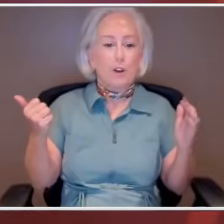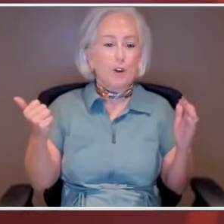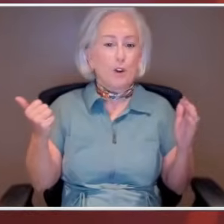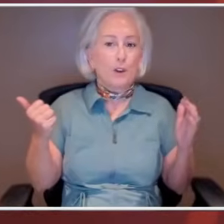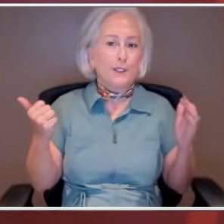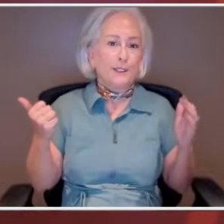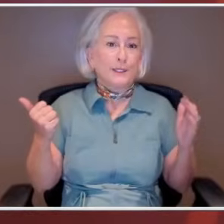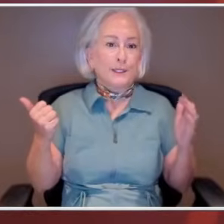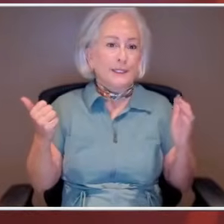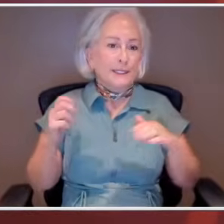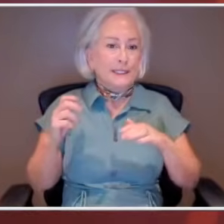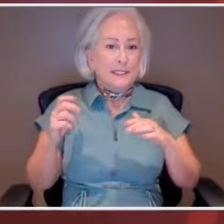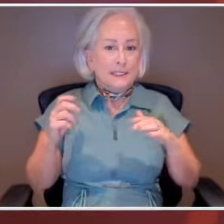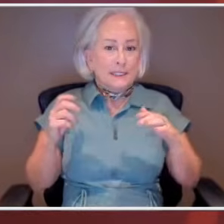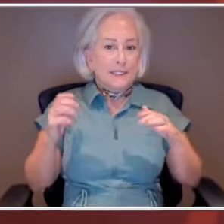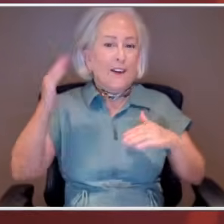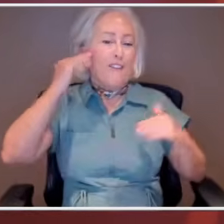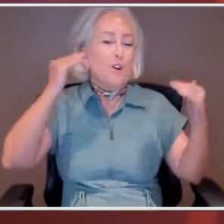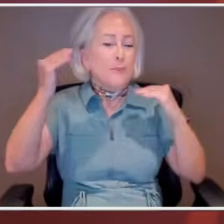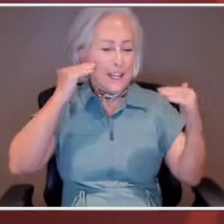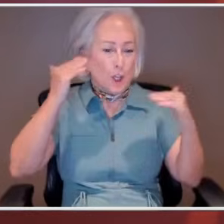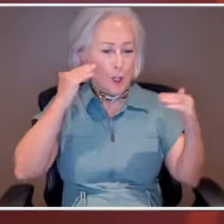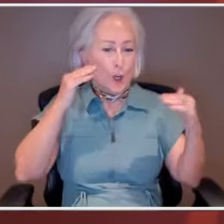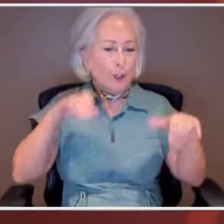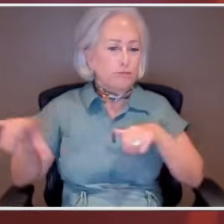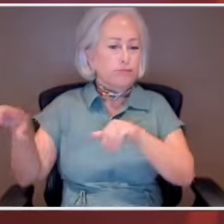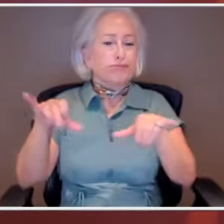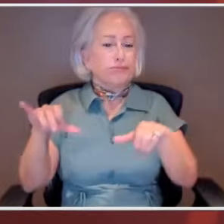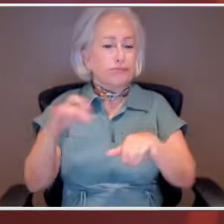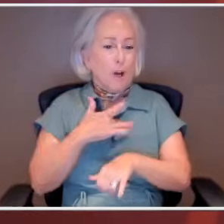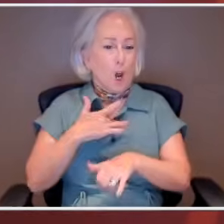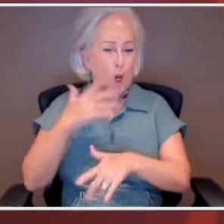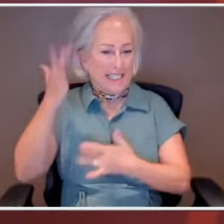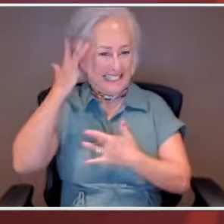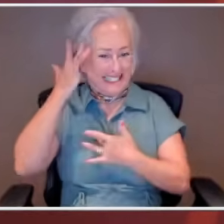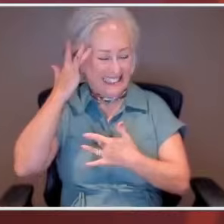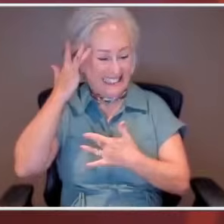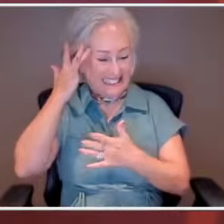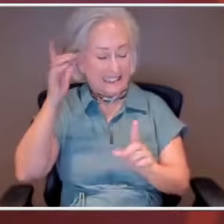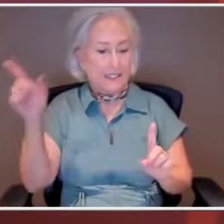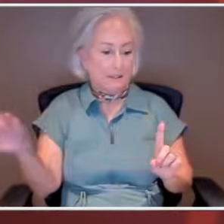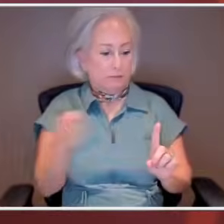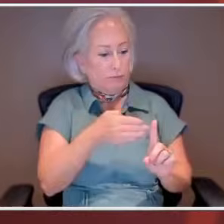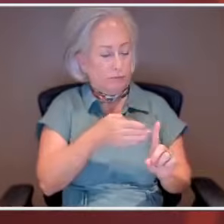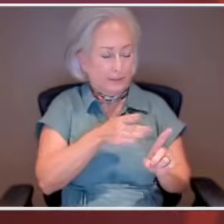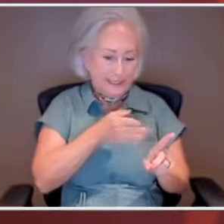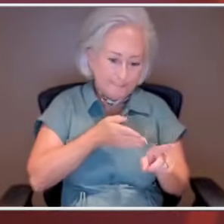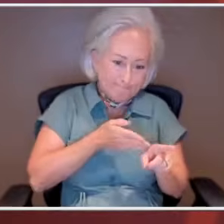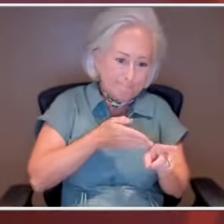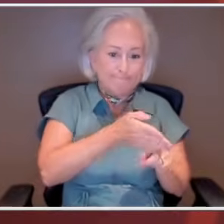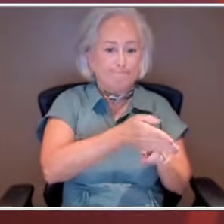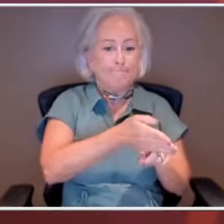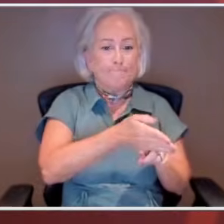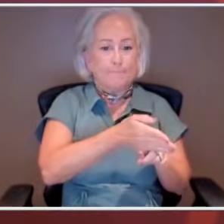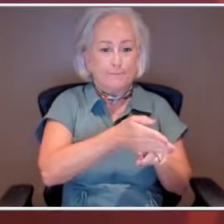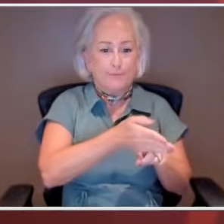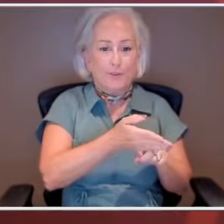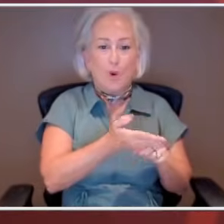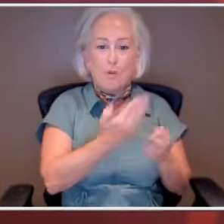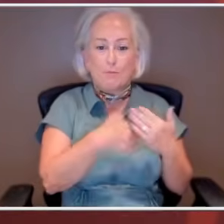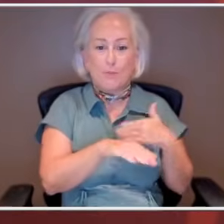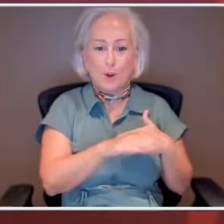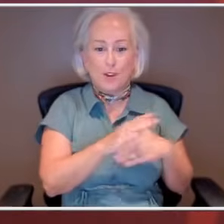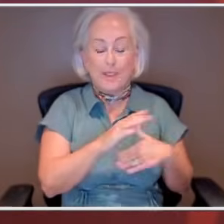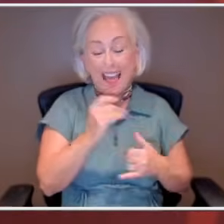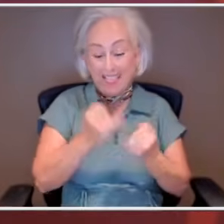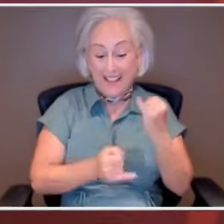or familiar heart disease. And so you really need an expert center to be able to take care of you. And then my last piece of the